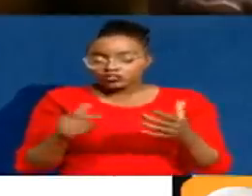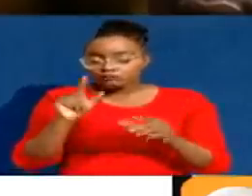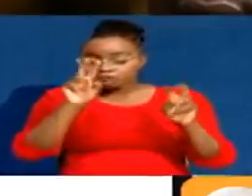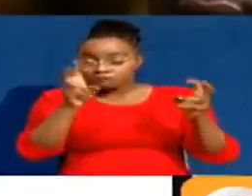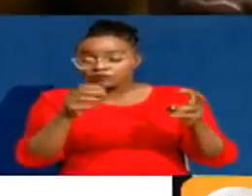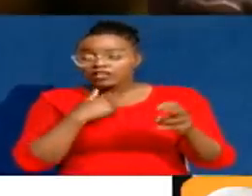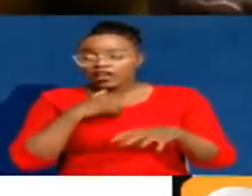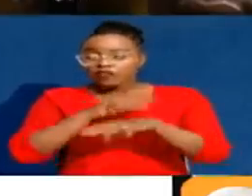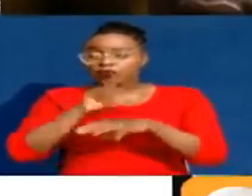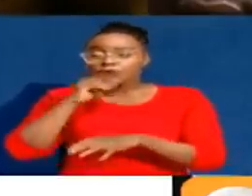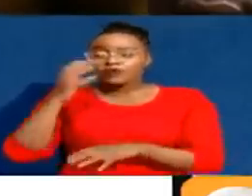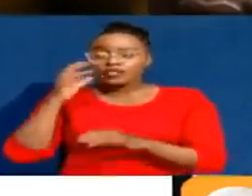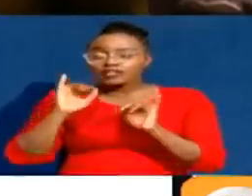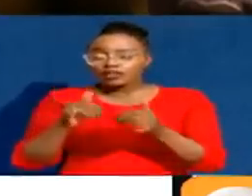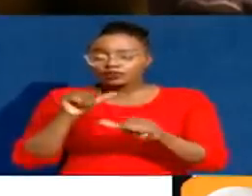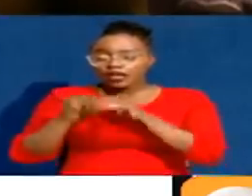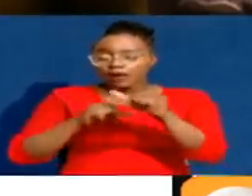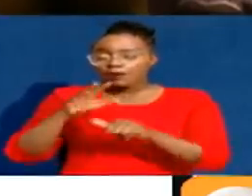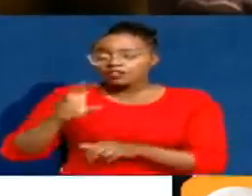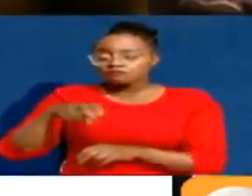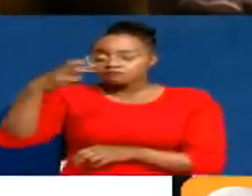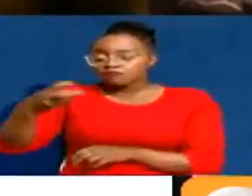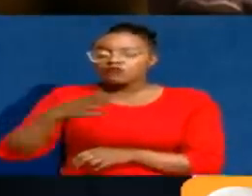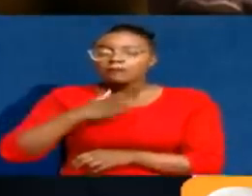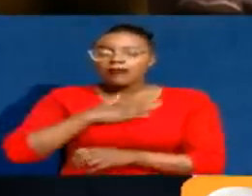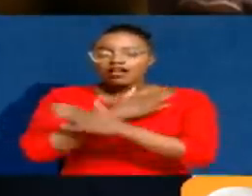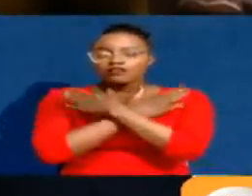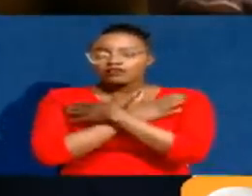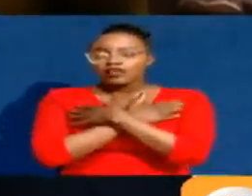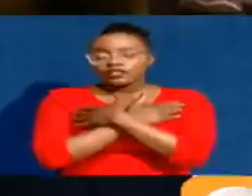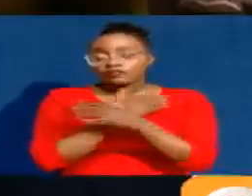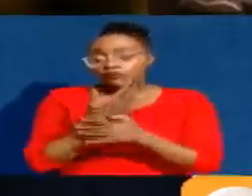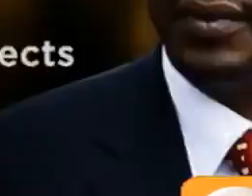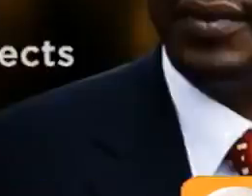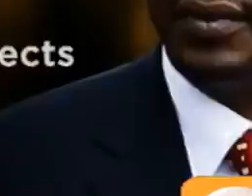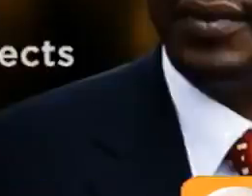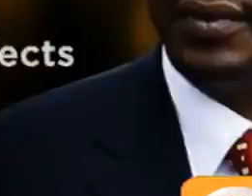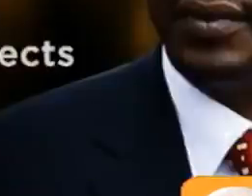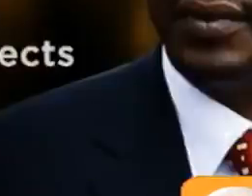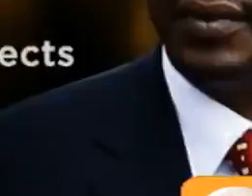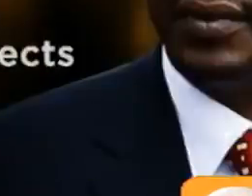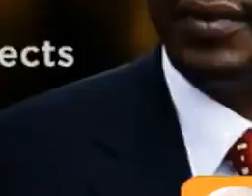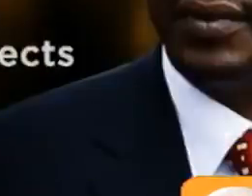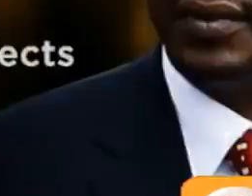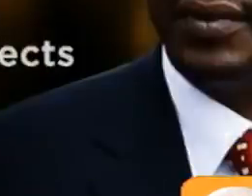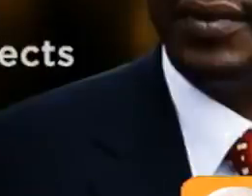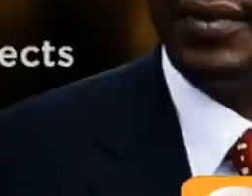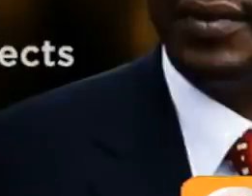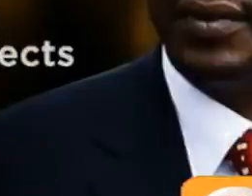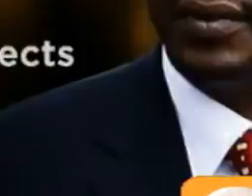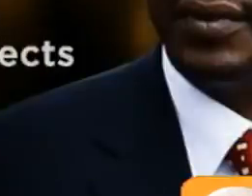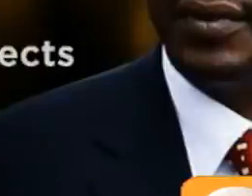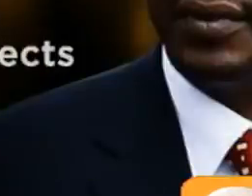quote, "I have received the sad news of the passing away of my friend, the Honorable Jakoyo Midiwo, with shock and